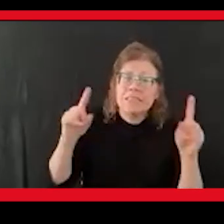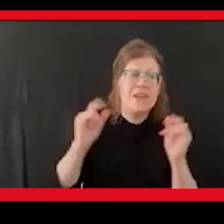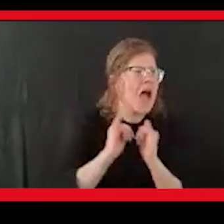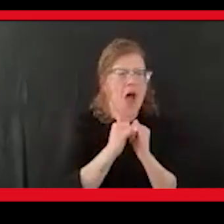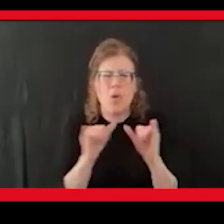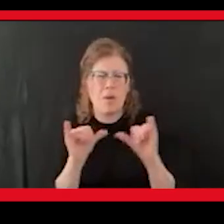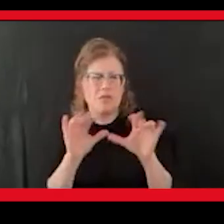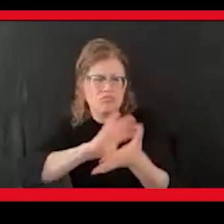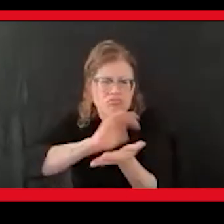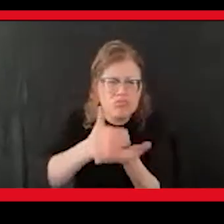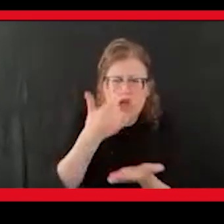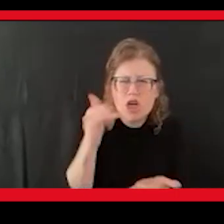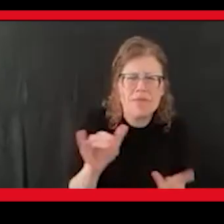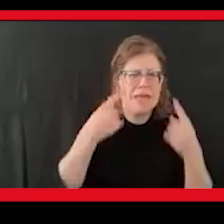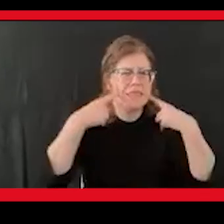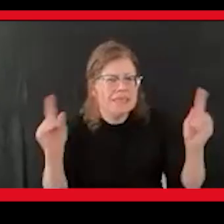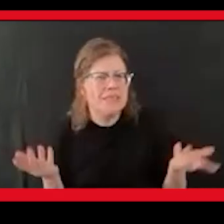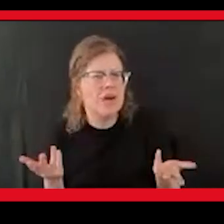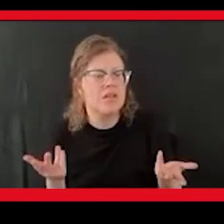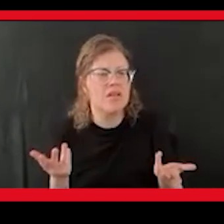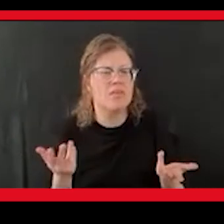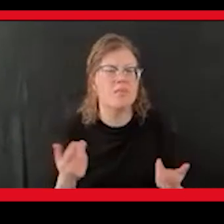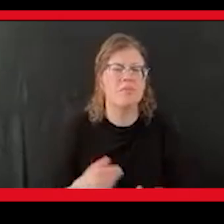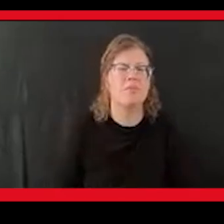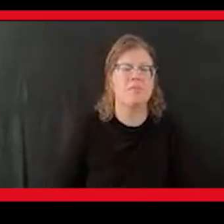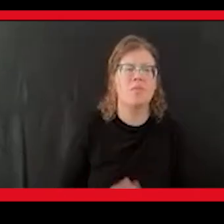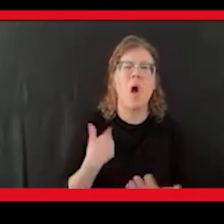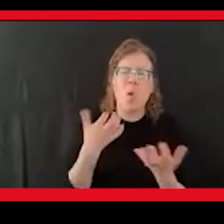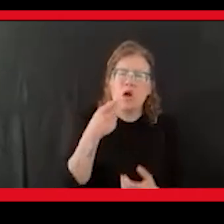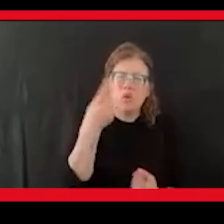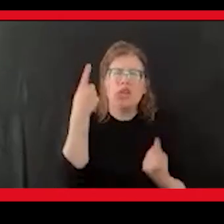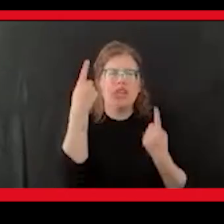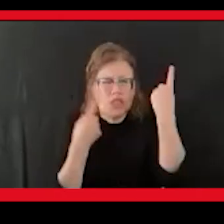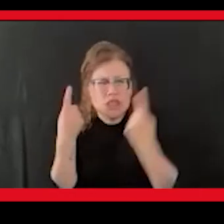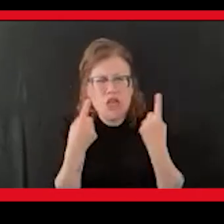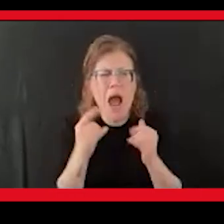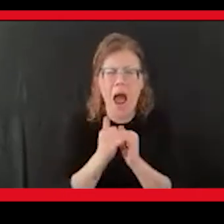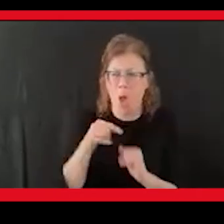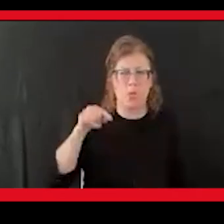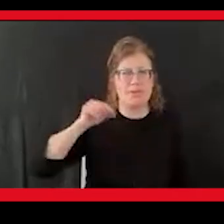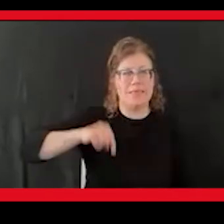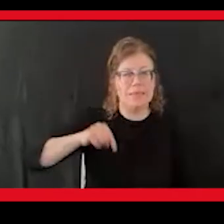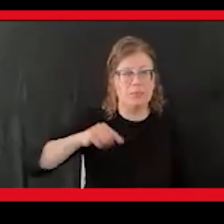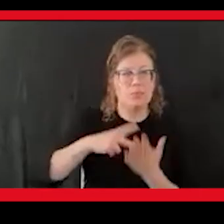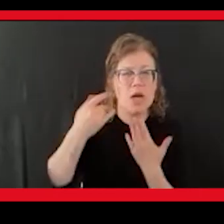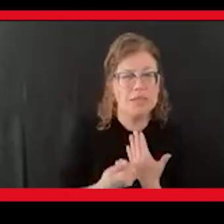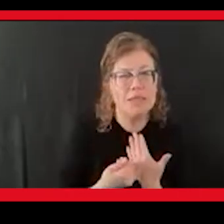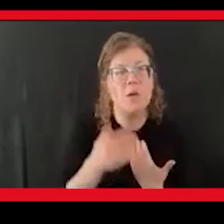Consider how this project might impact your organization's artistic vision and mandate.